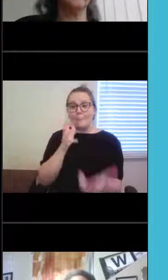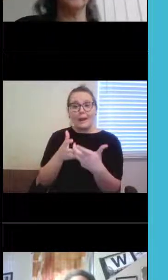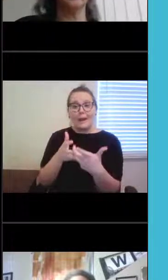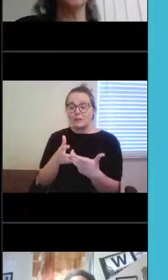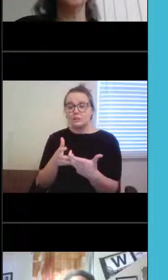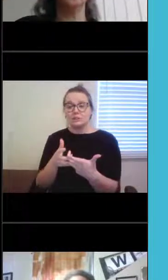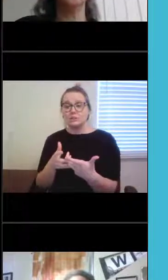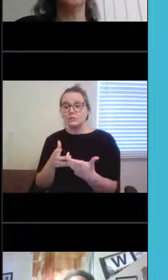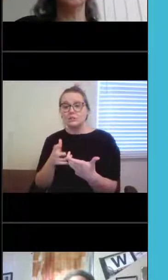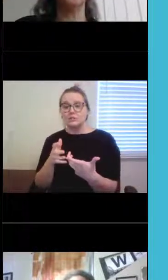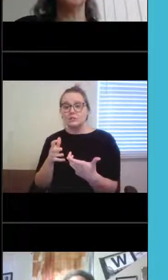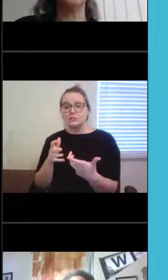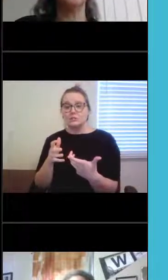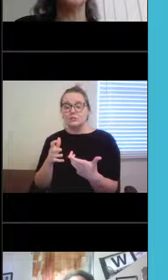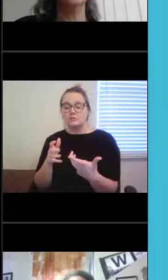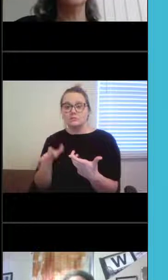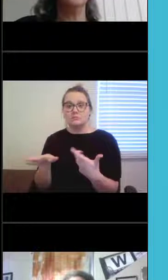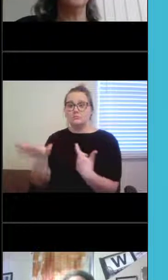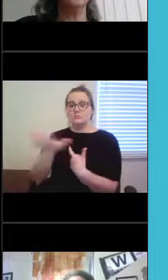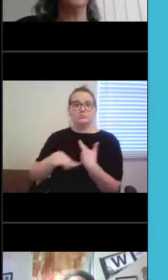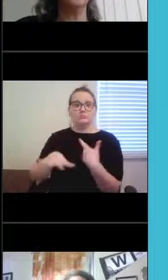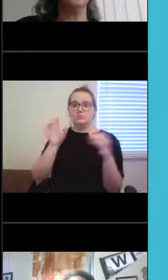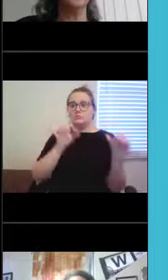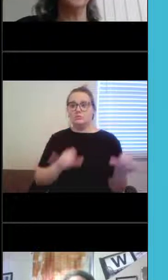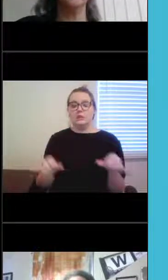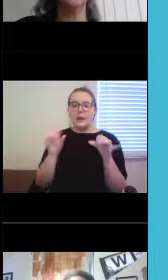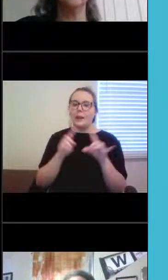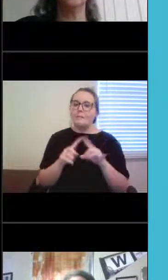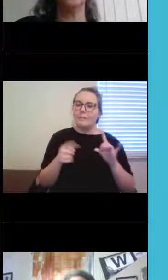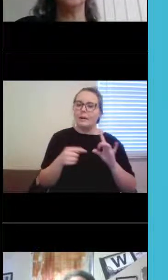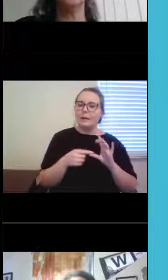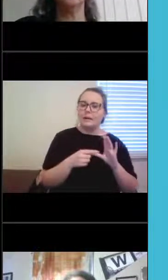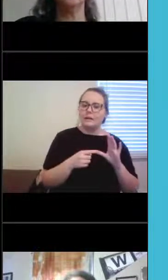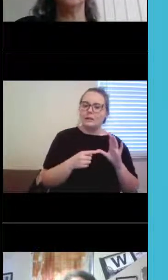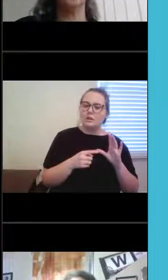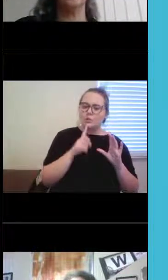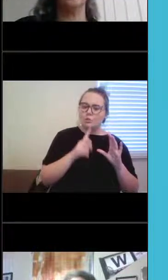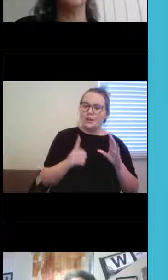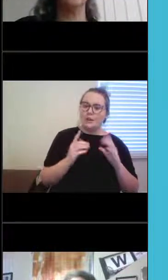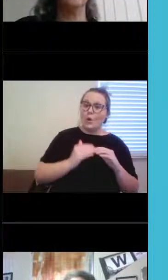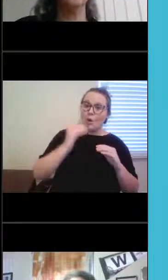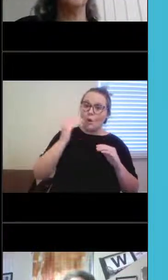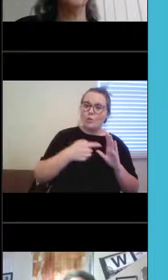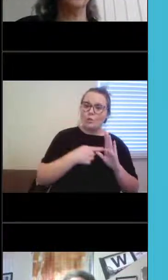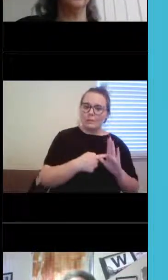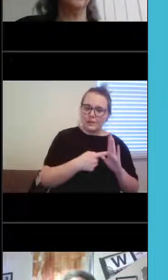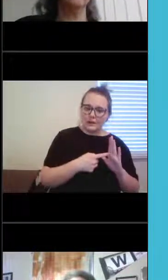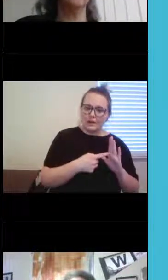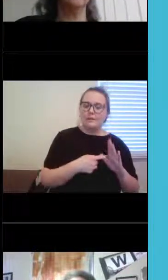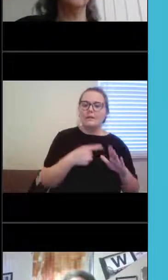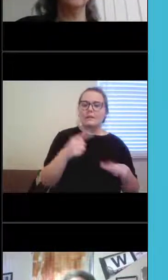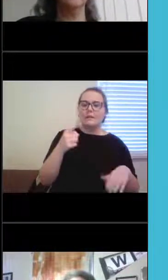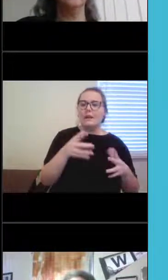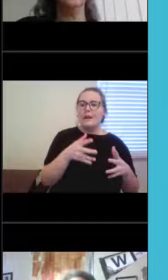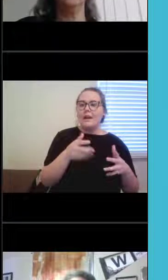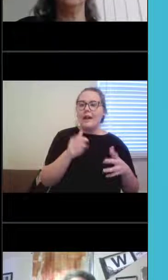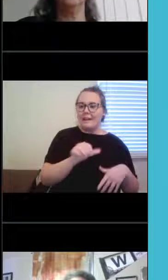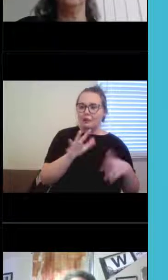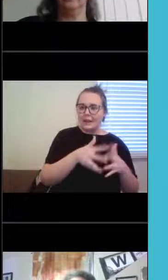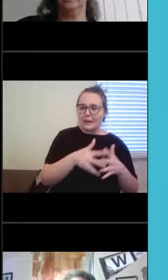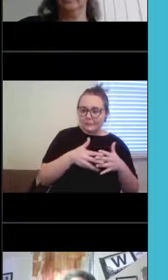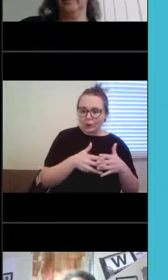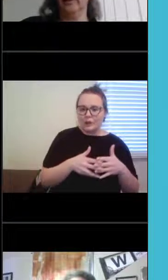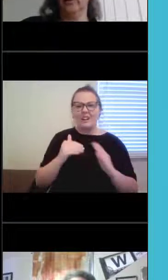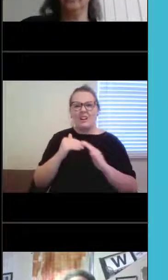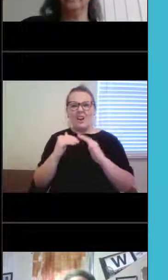metro area at that time. It really overrepresented African American and underrepresented Hispanic, Latina, and or